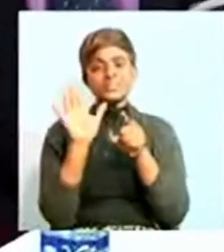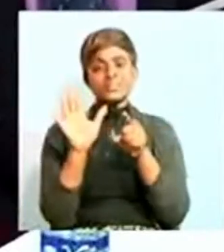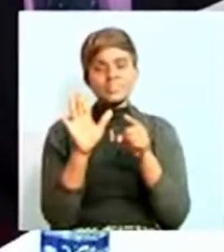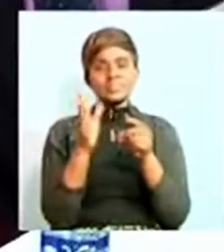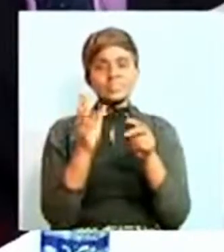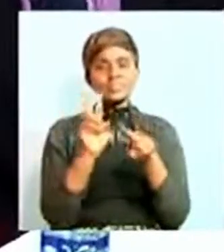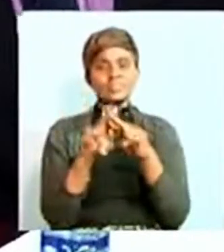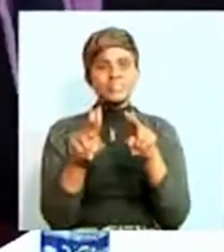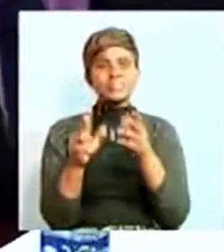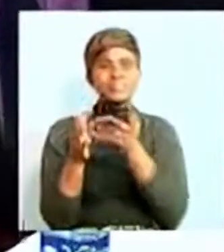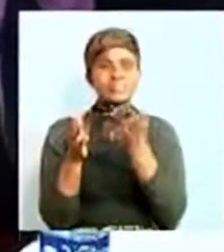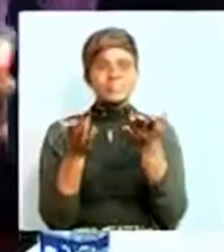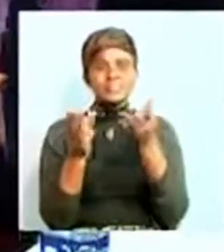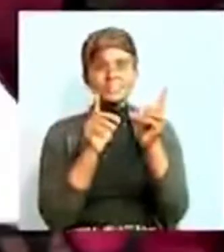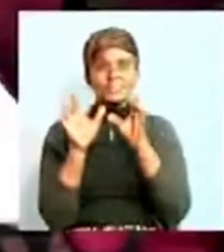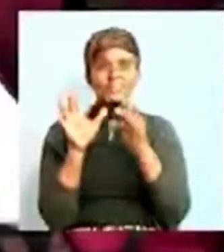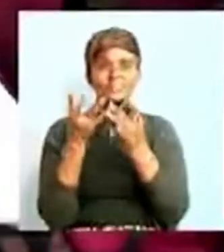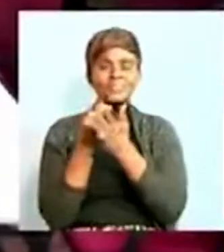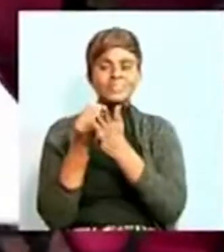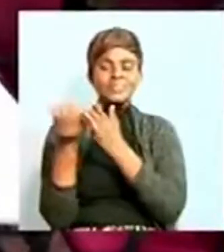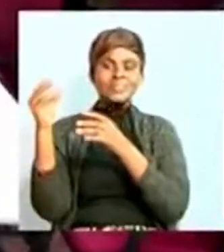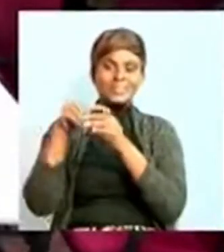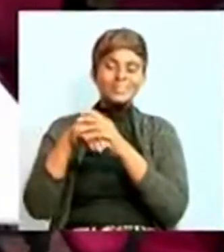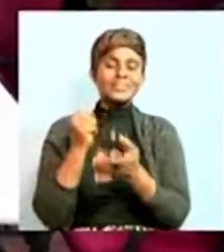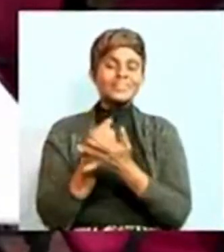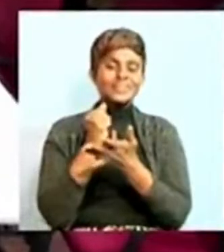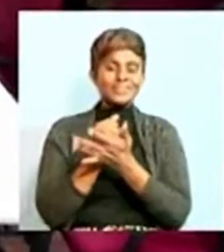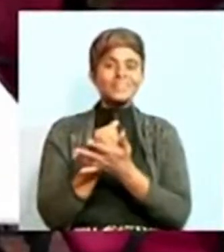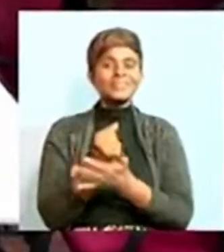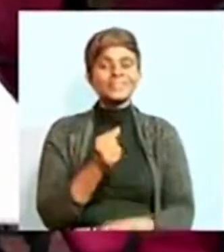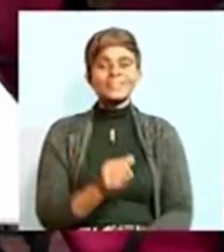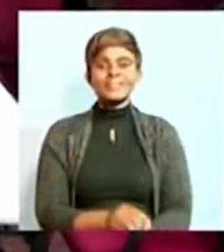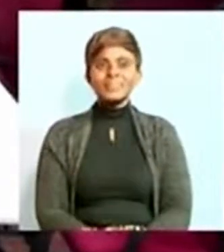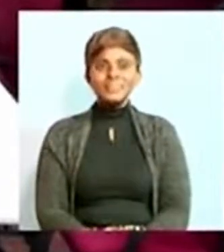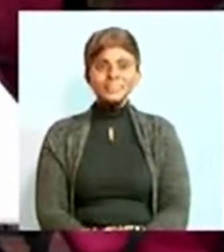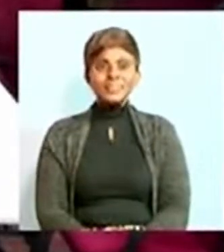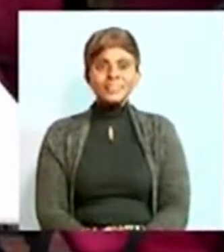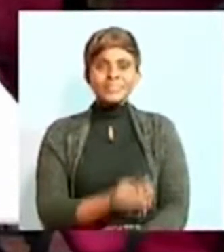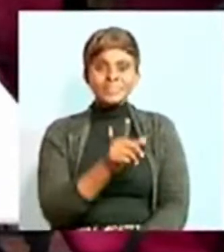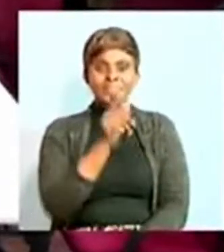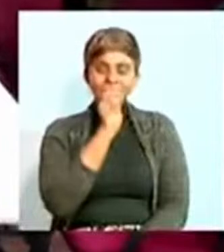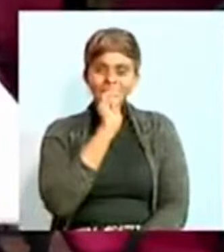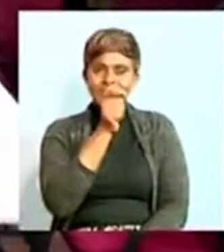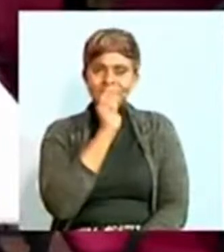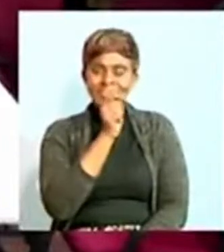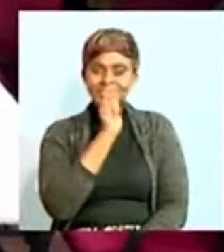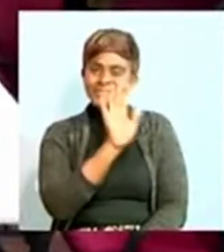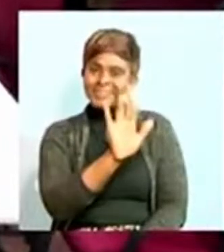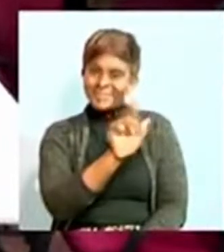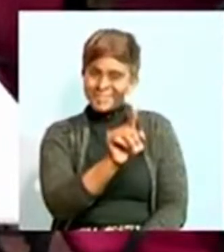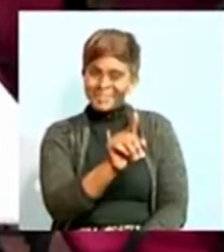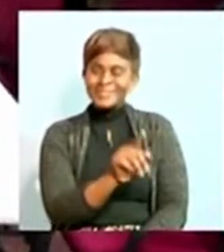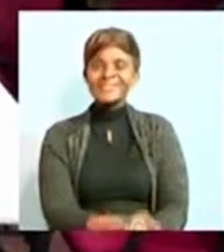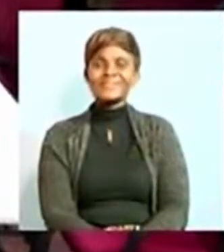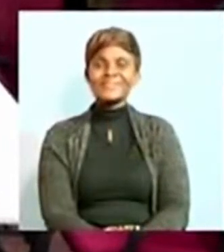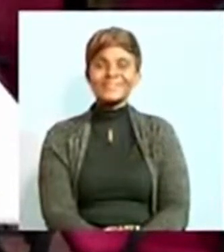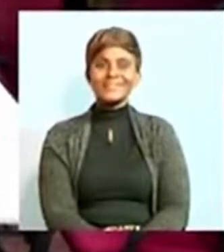Chair, my Director of Finance can come in. Let him use the other mic. That microphone is yours.